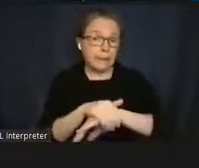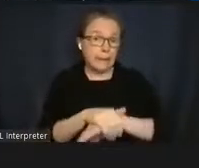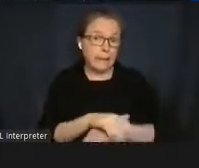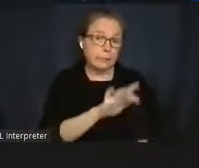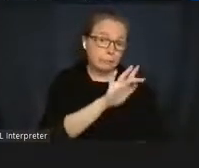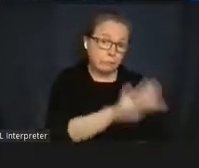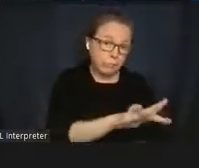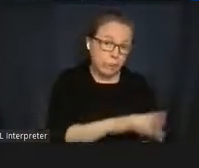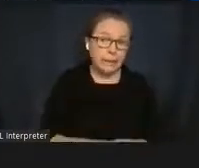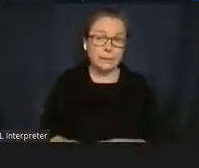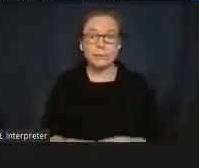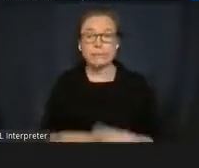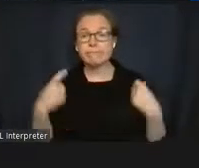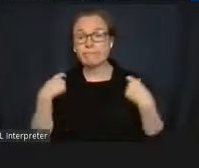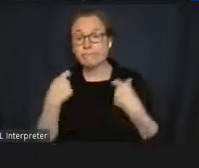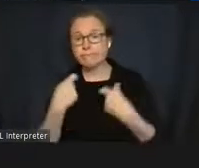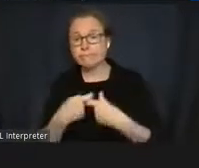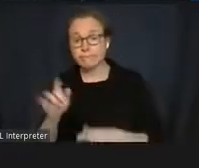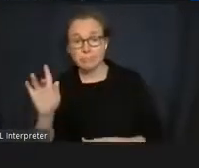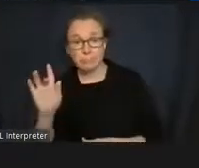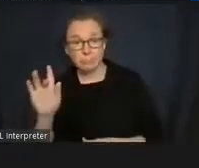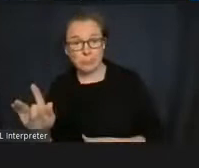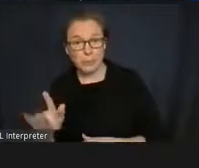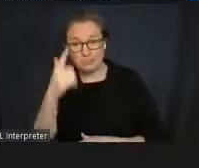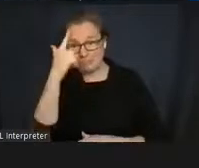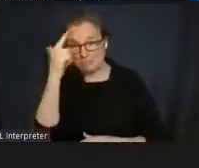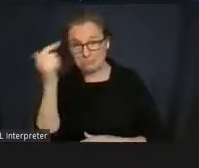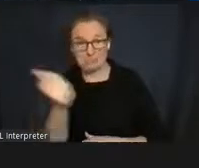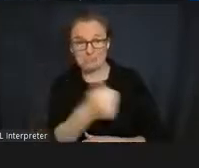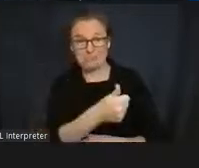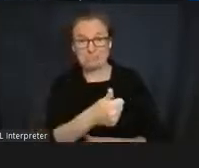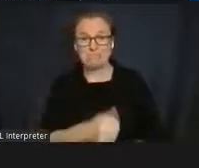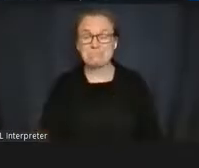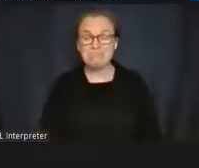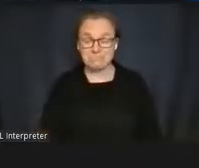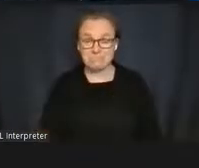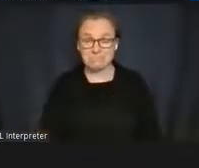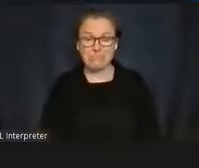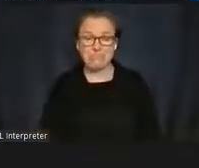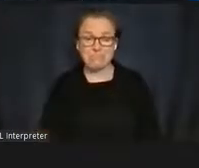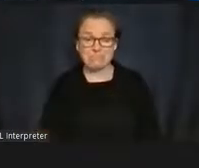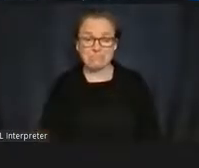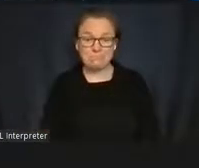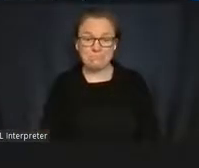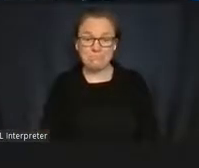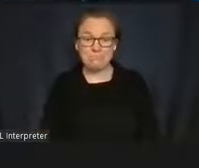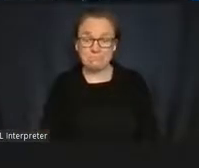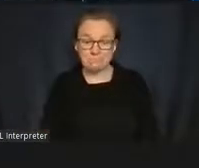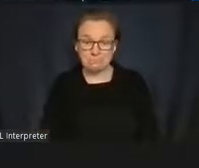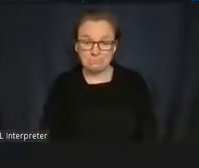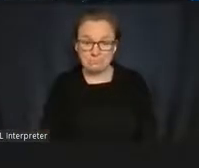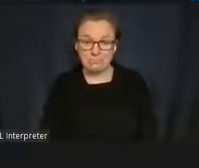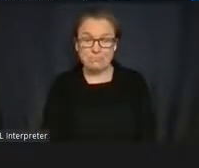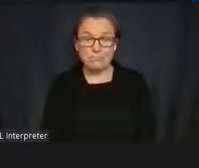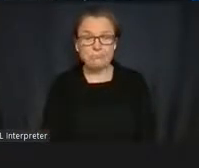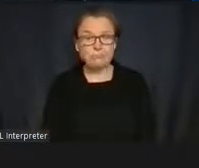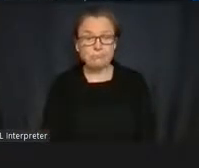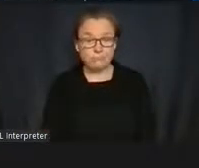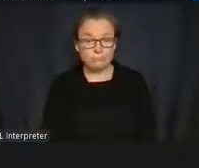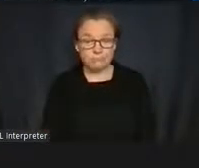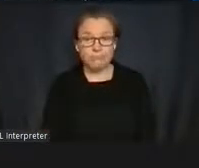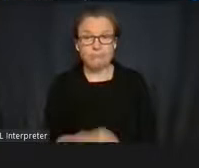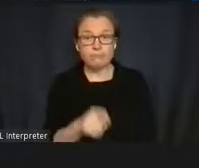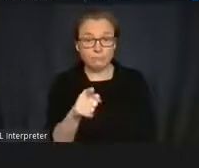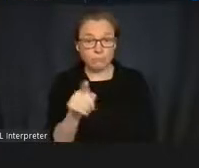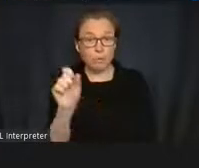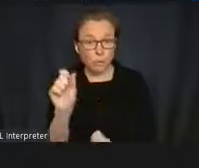prefer Spanish, select Spanish. And you can enable mute original audio. You can switch between the